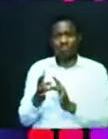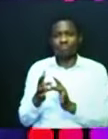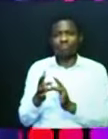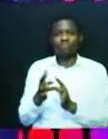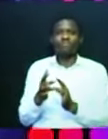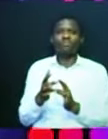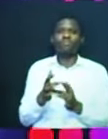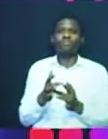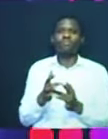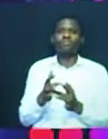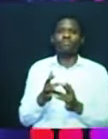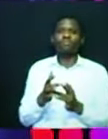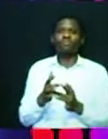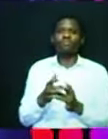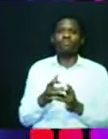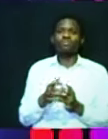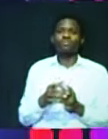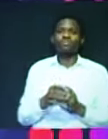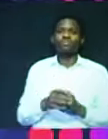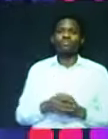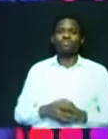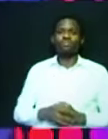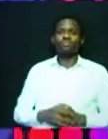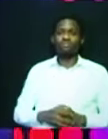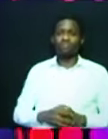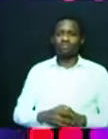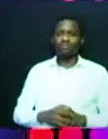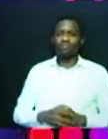noa. See, the